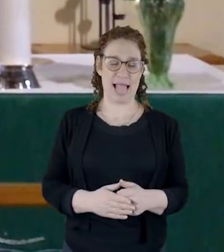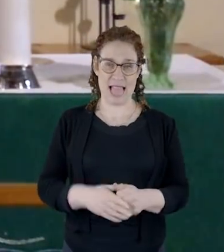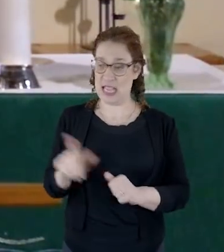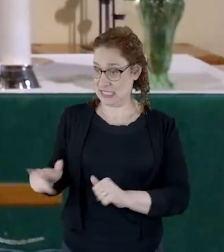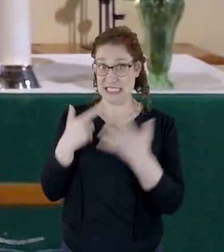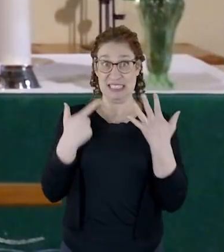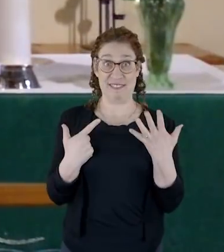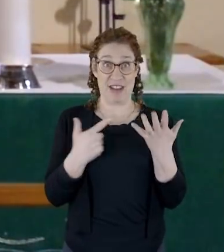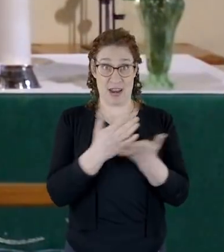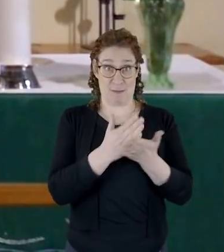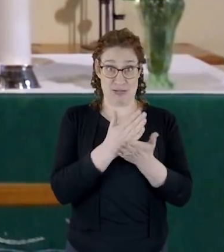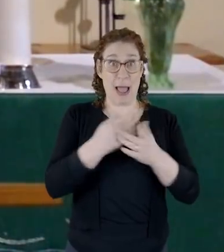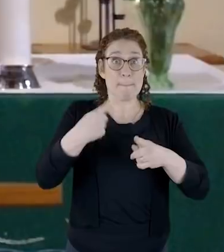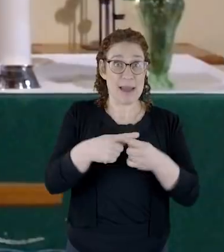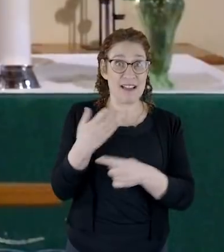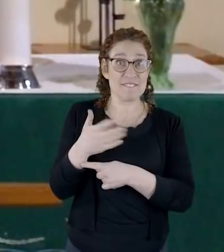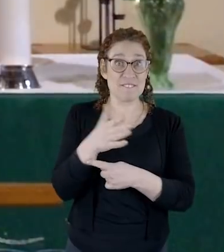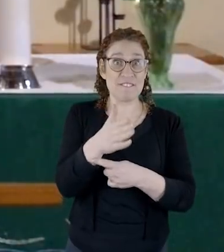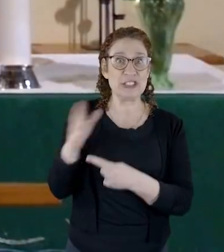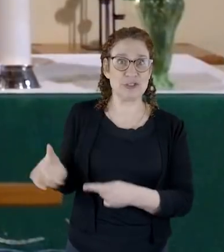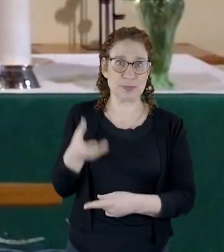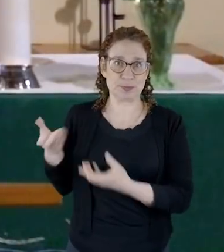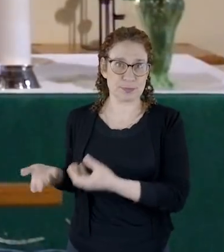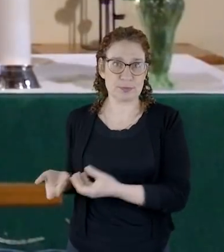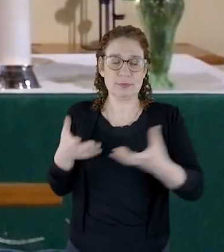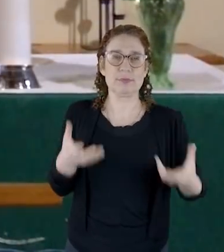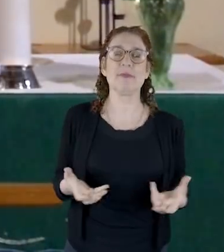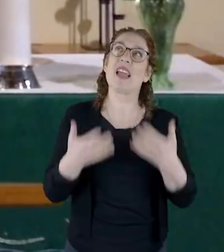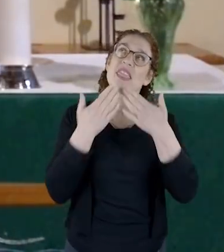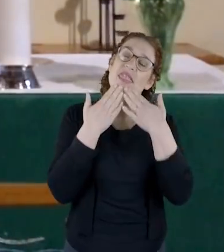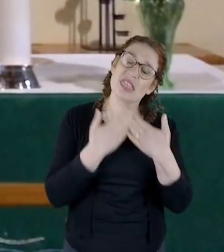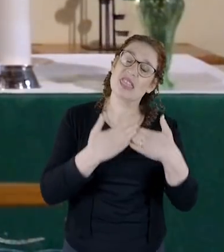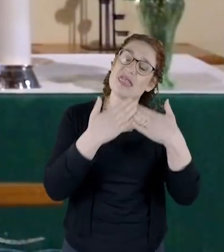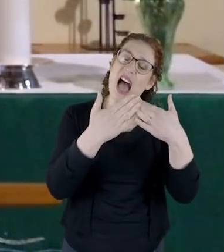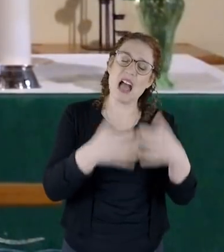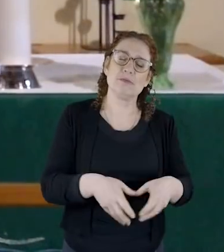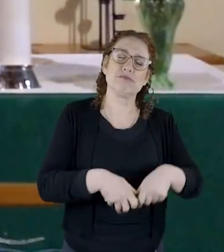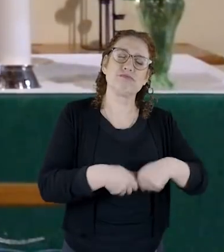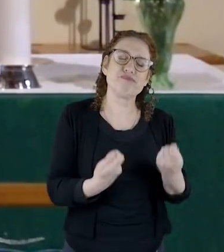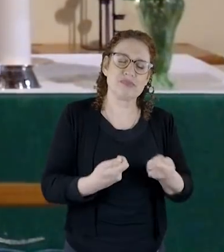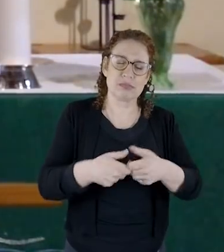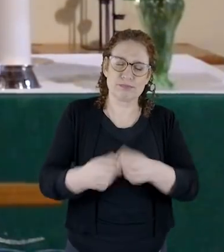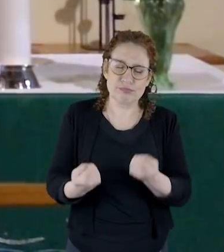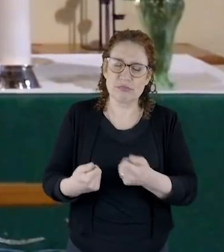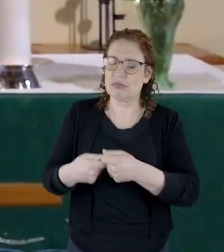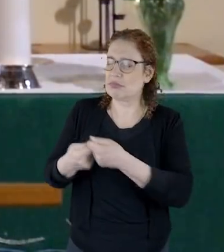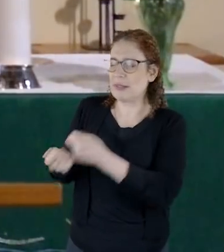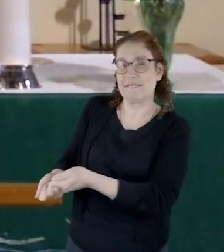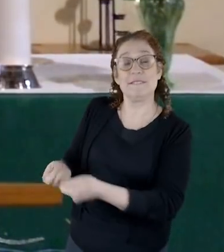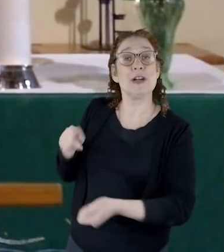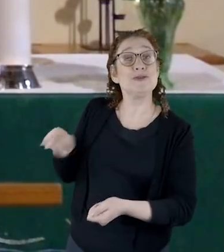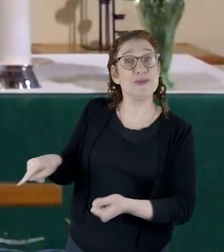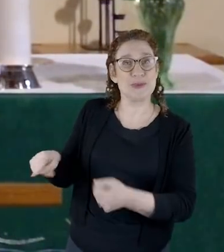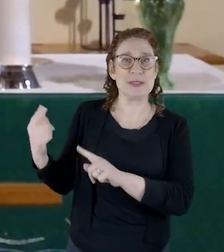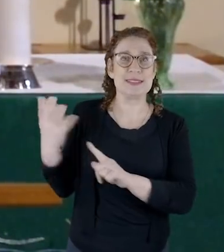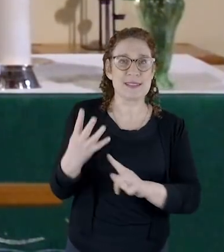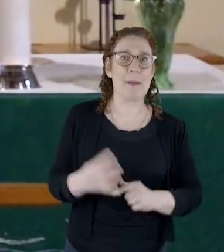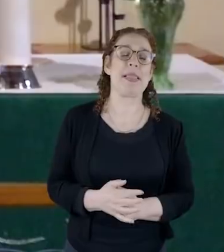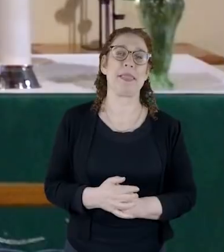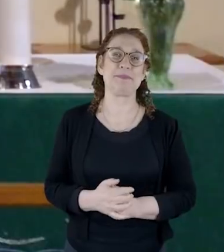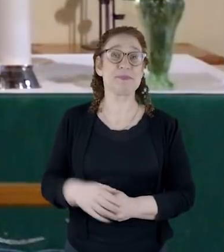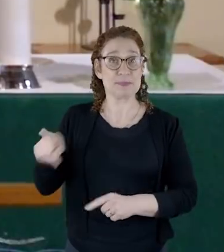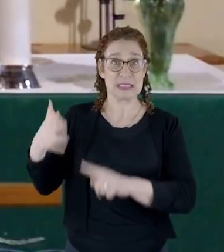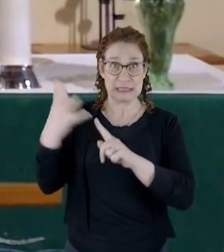ground, he took the 7 loaves and the fish, and after giving thanks, he broke them and gave them to the